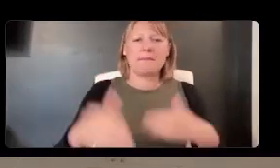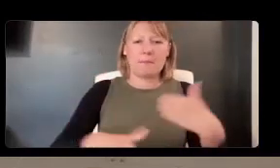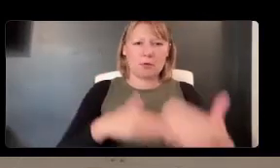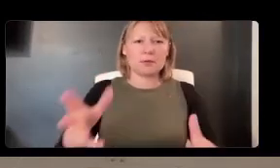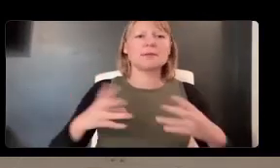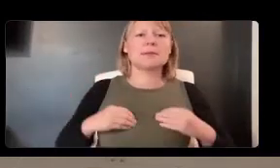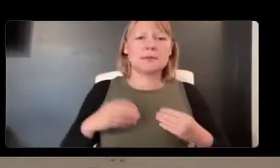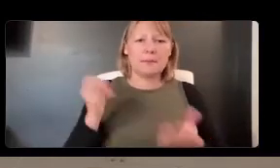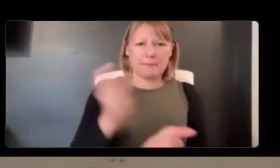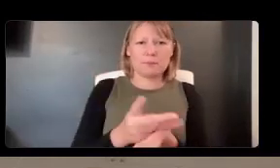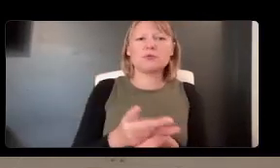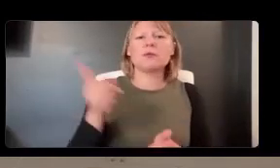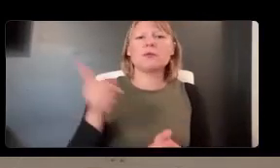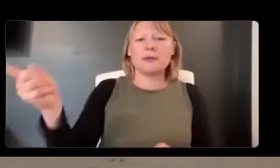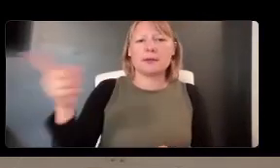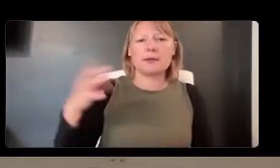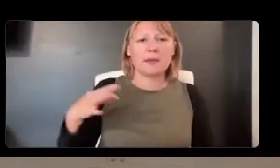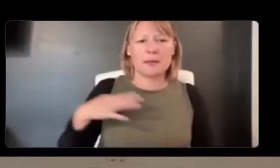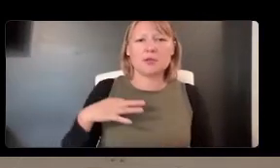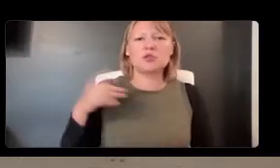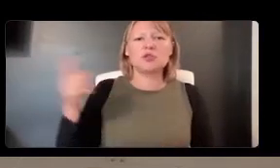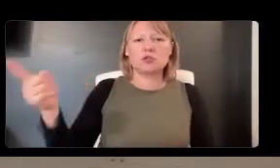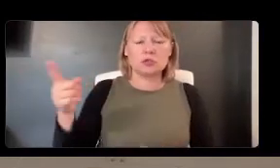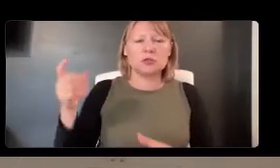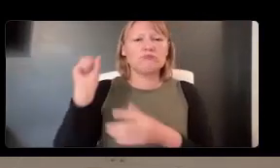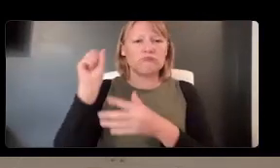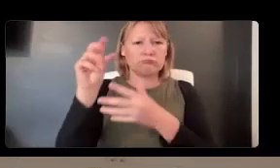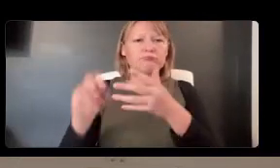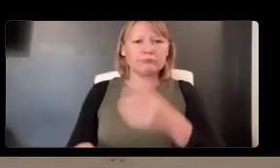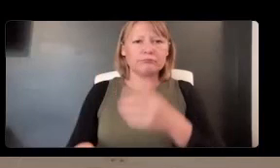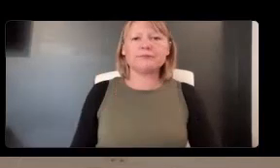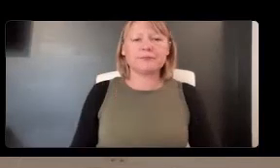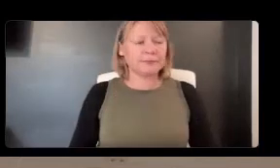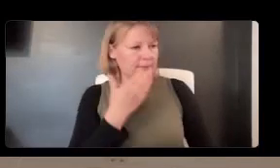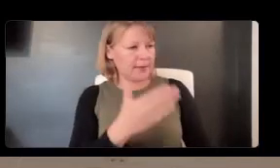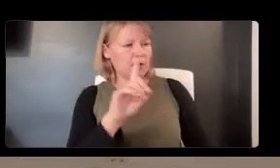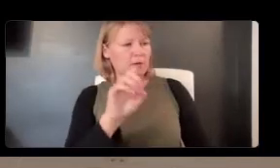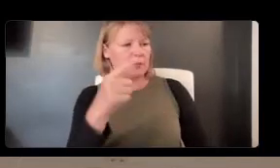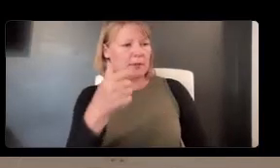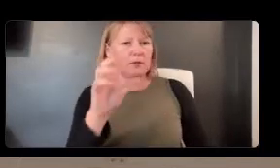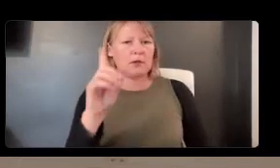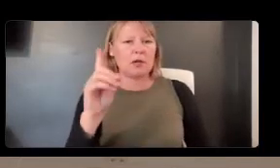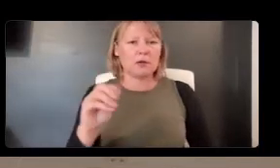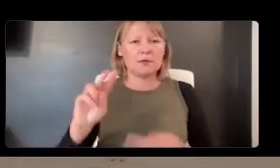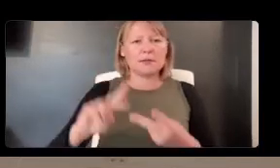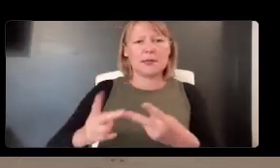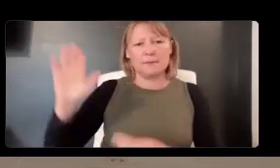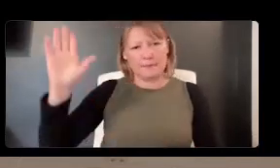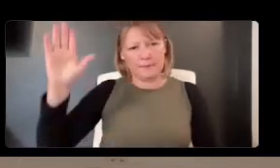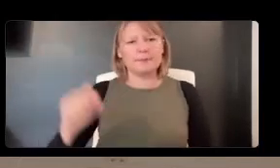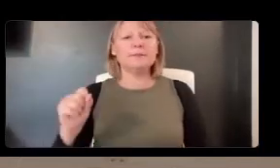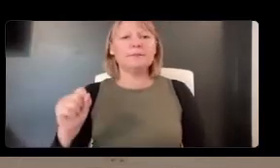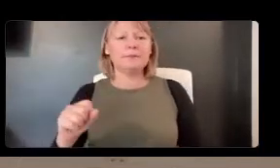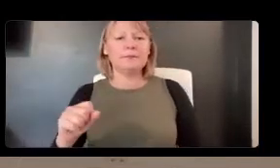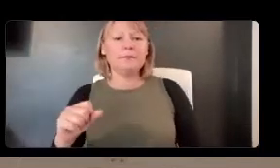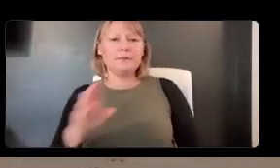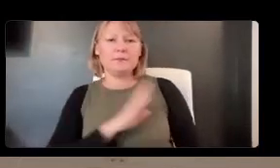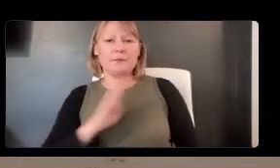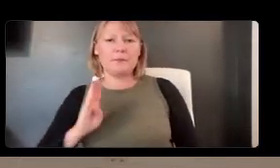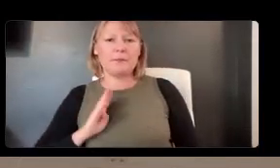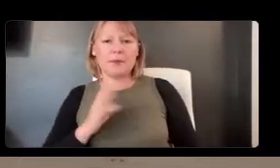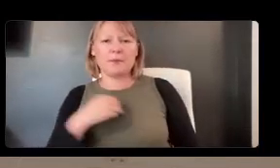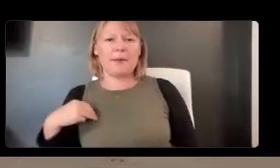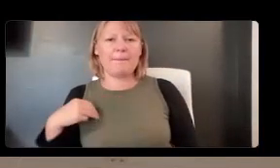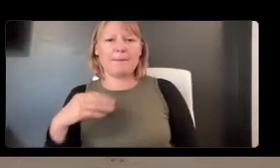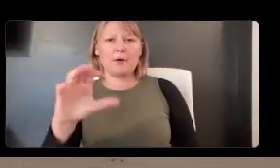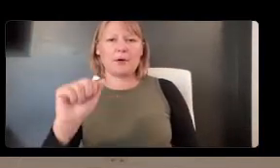recommended licensing applications. Okay, thank you, Board Member Delgado. Is there a second? Yes, Madam Chair, this is Board Member Pamela Cancinelli,